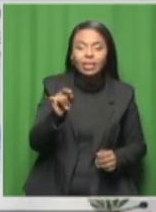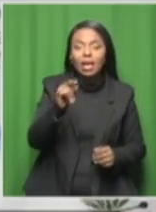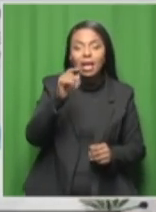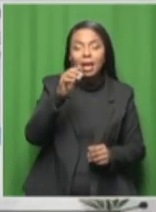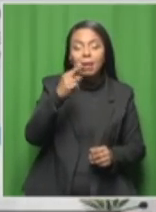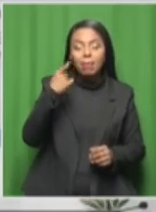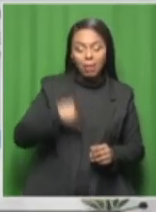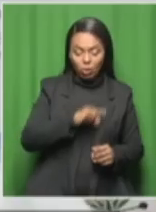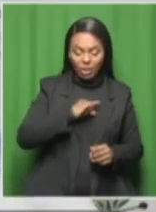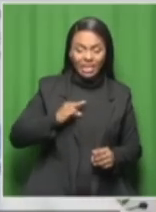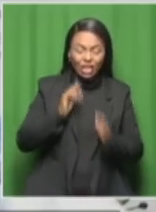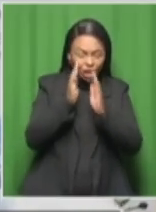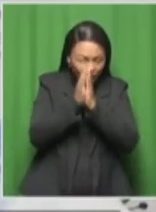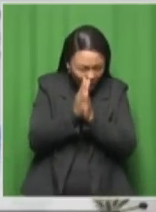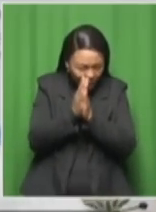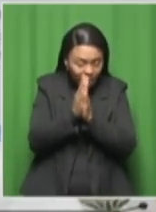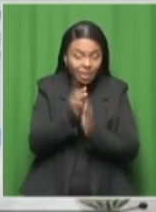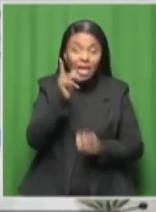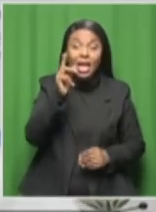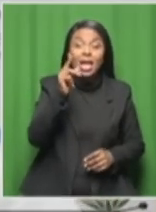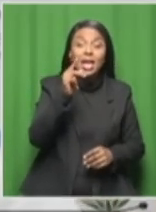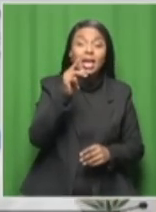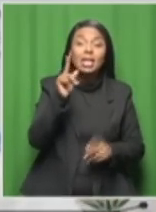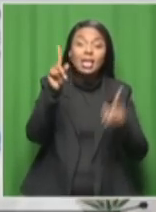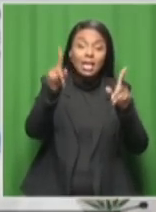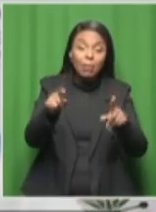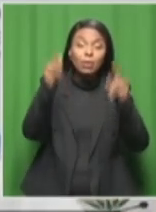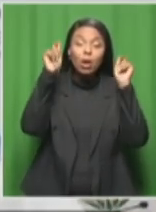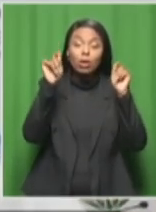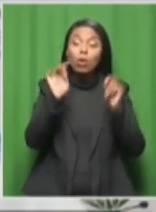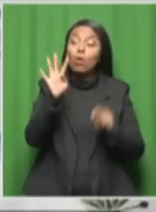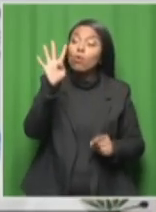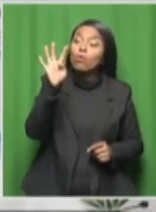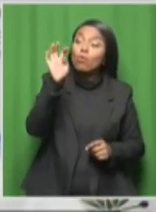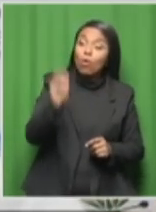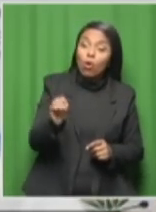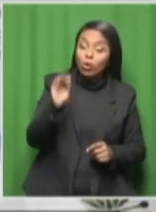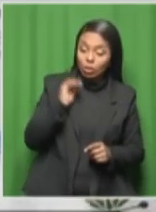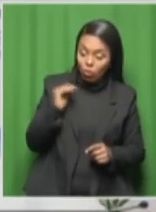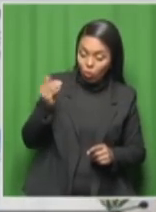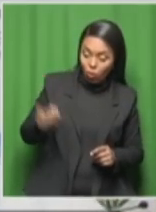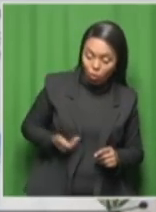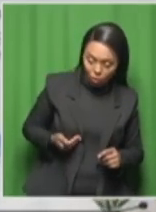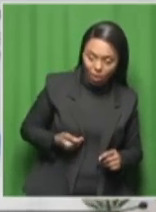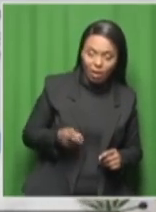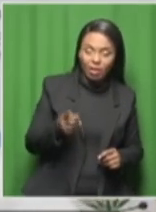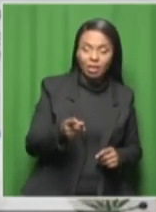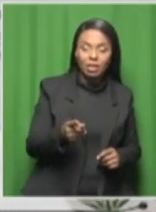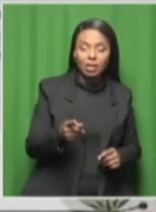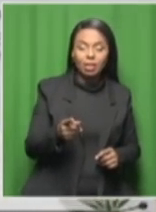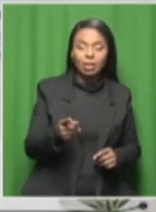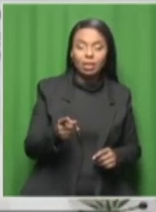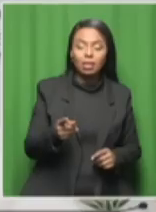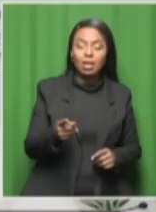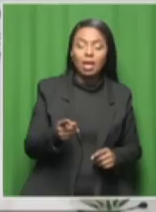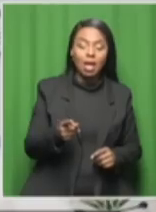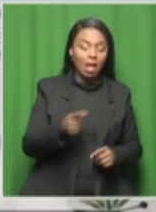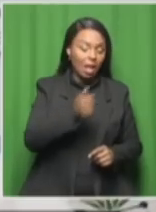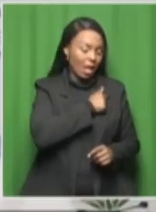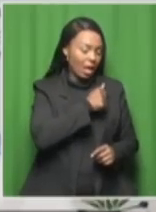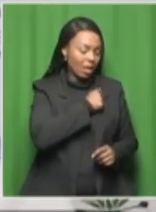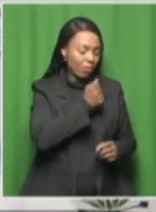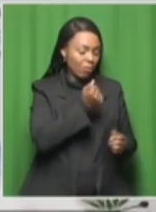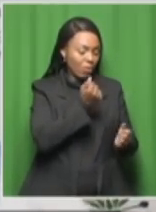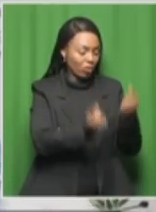in Cape Town? 40 of them were eventually deported, the magistrate agreed in